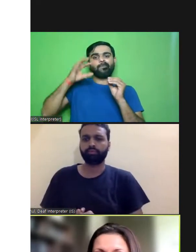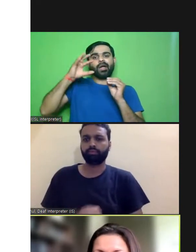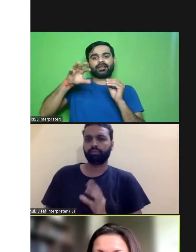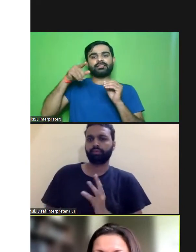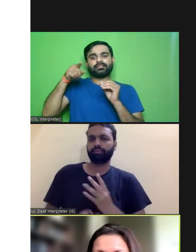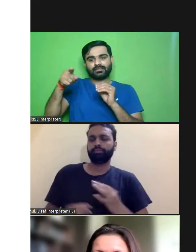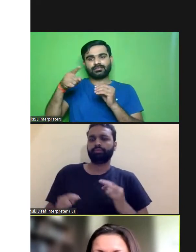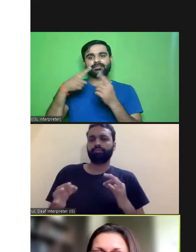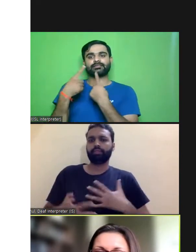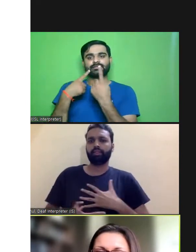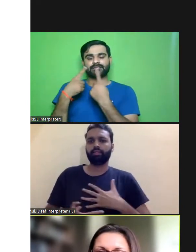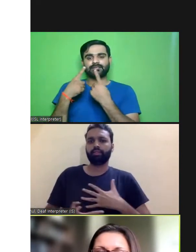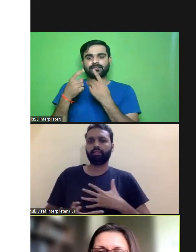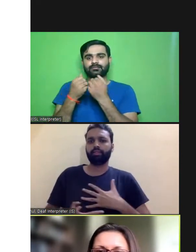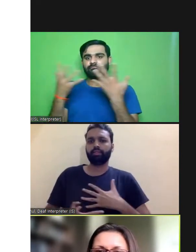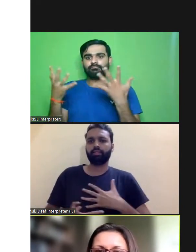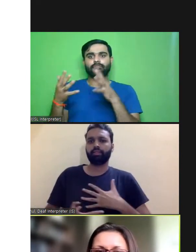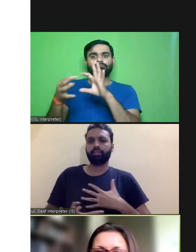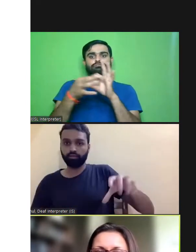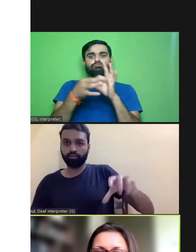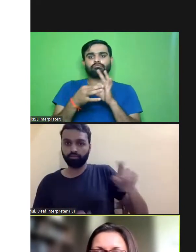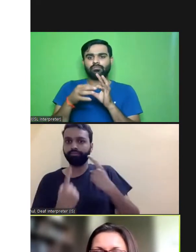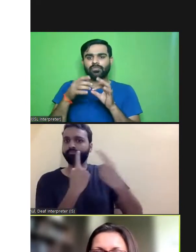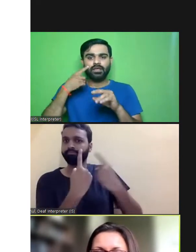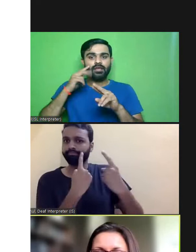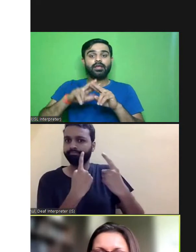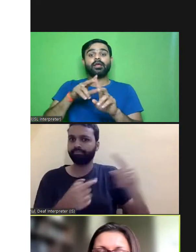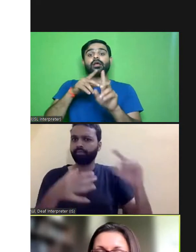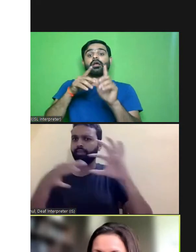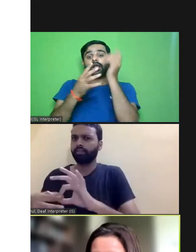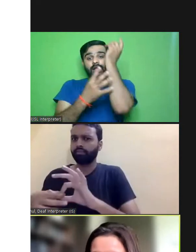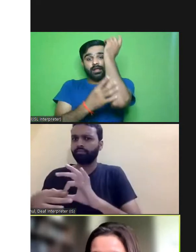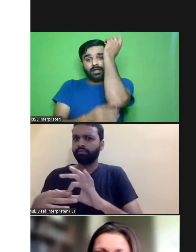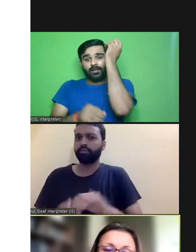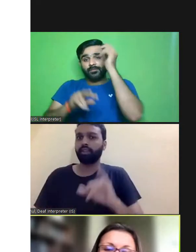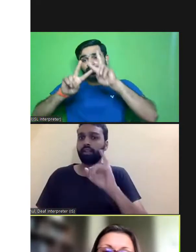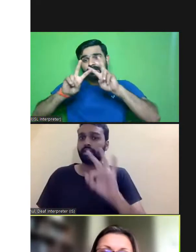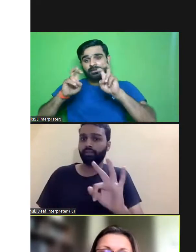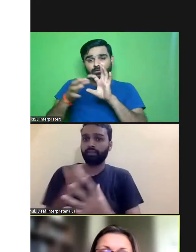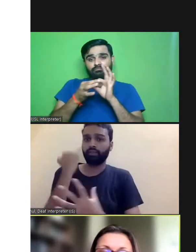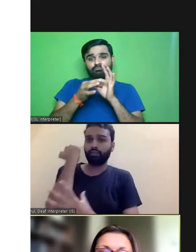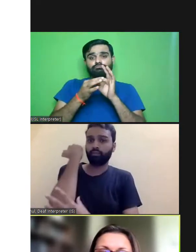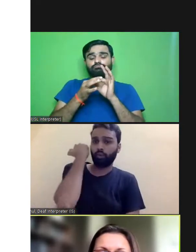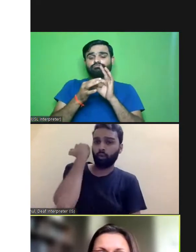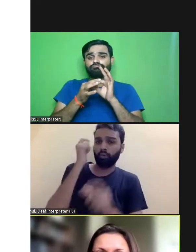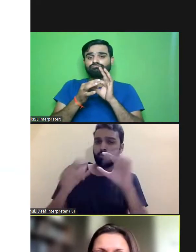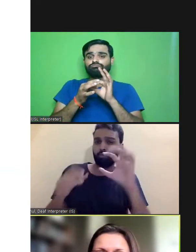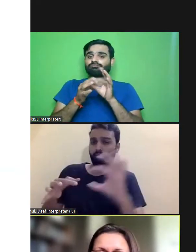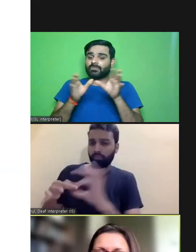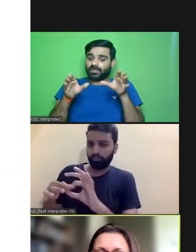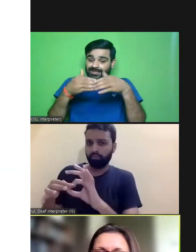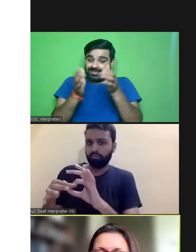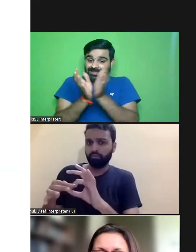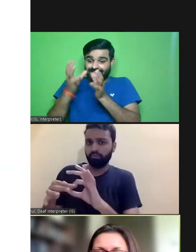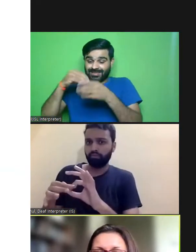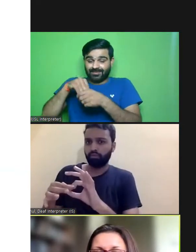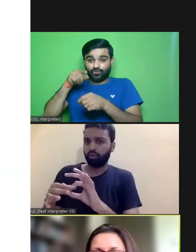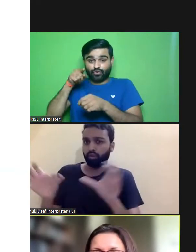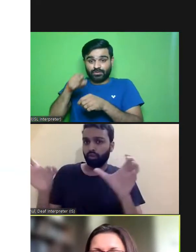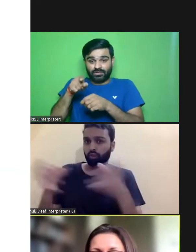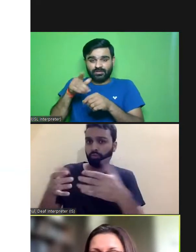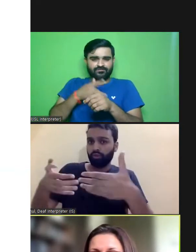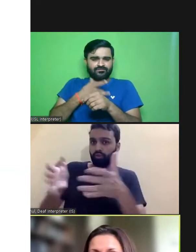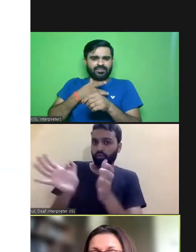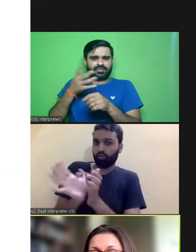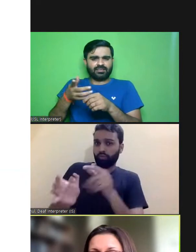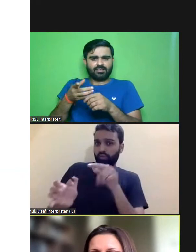as a snack. This means that poverty is related to that sensation of insecurity, that sensation to feel that something